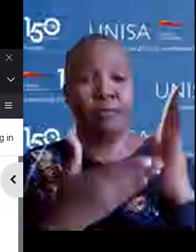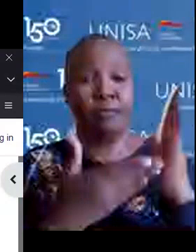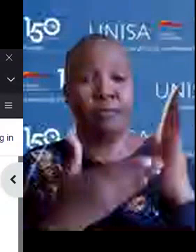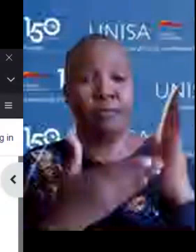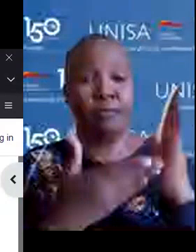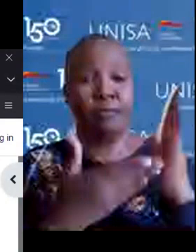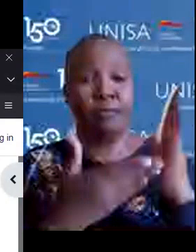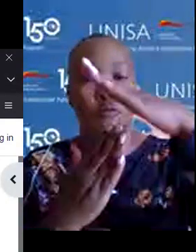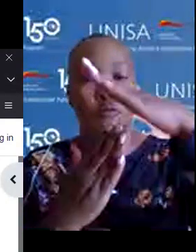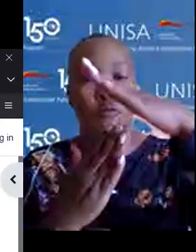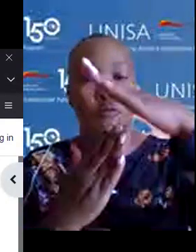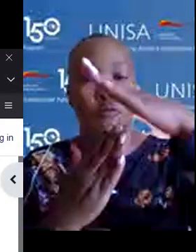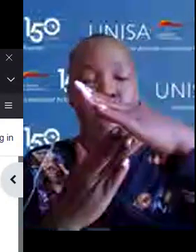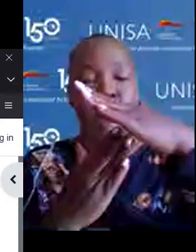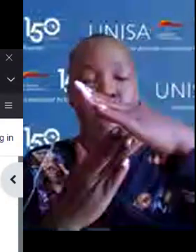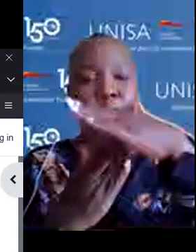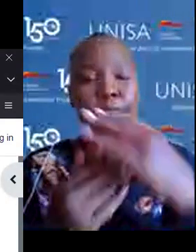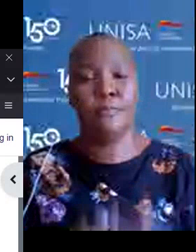right,